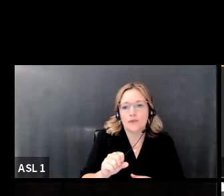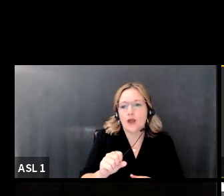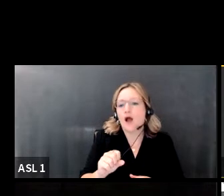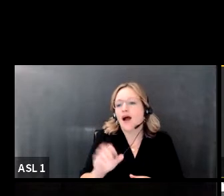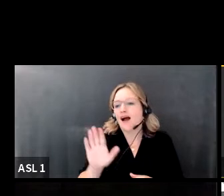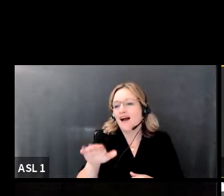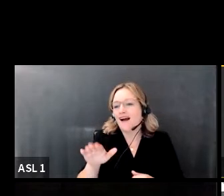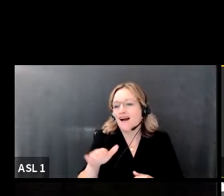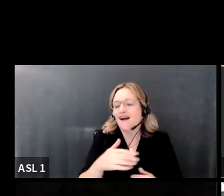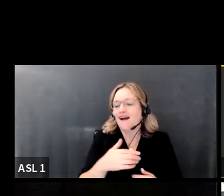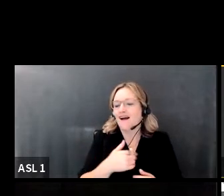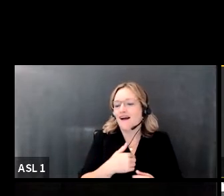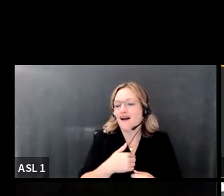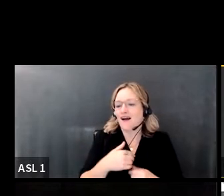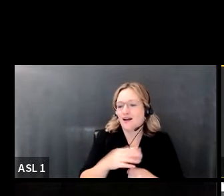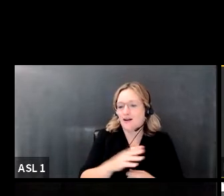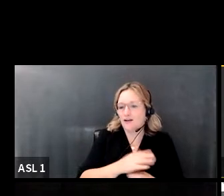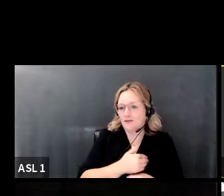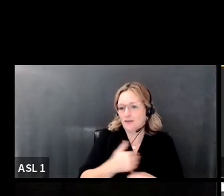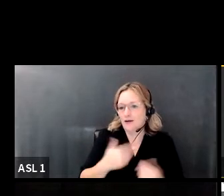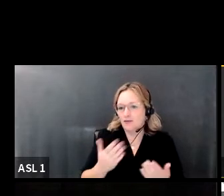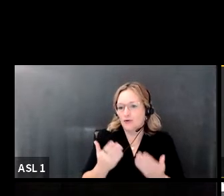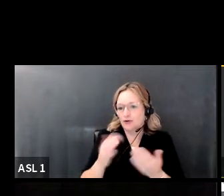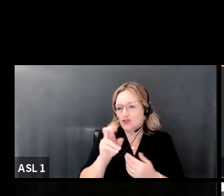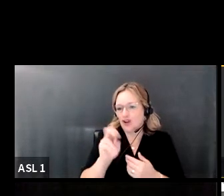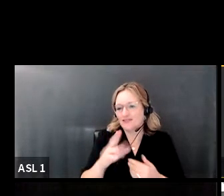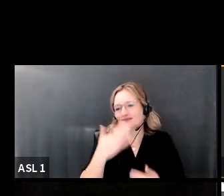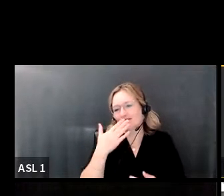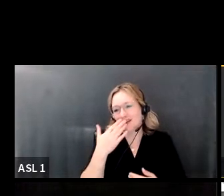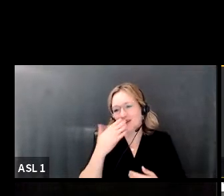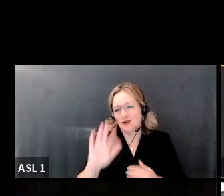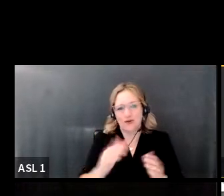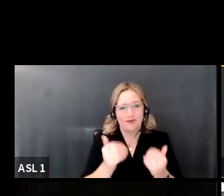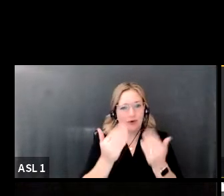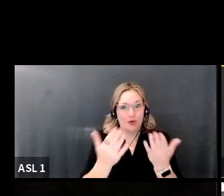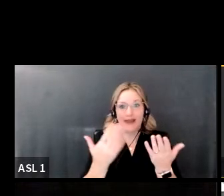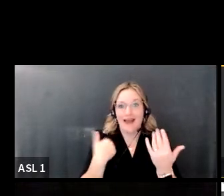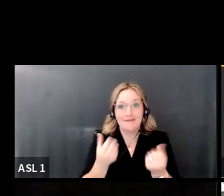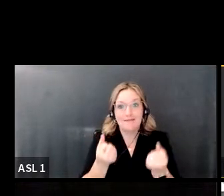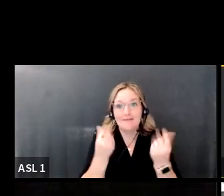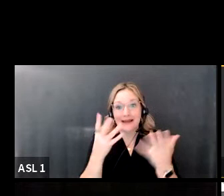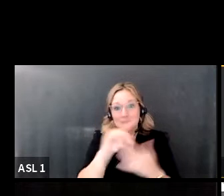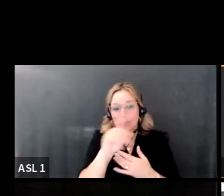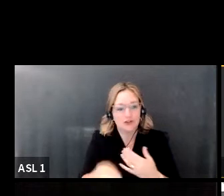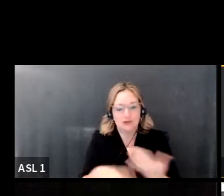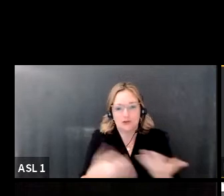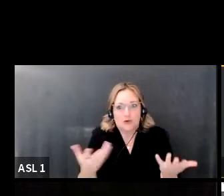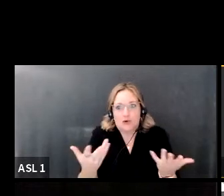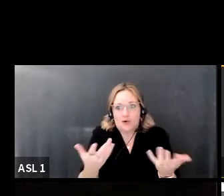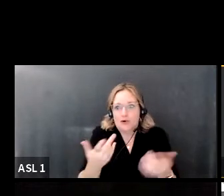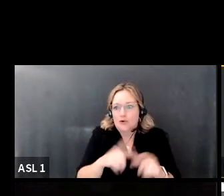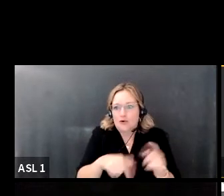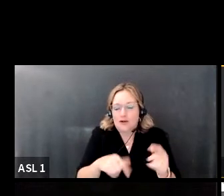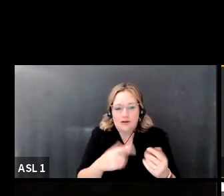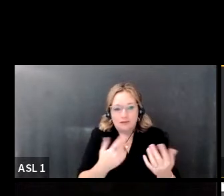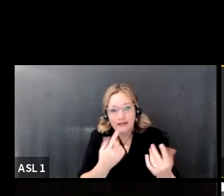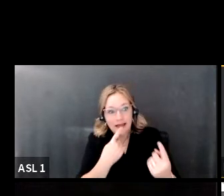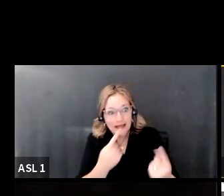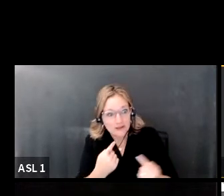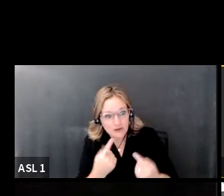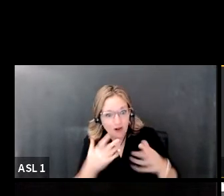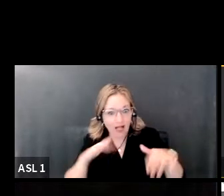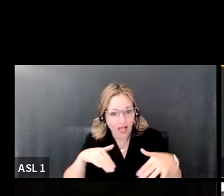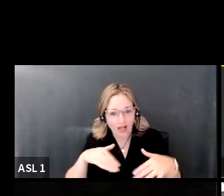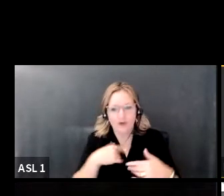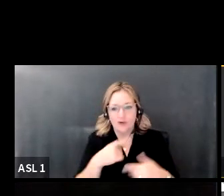that is absolutely the right thing to do uh we've left a lot of questions on the table that we're awaiting answers for and i don't think we're in a